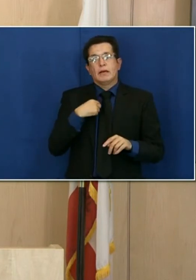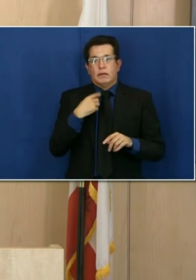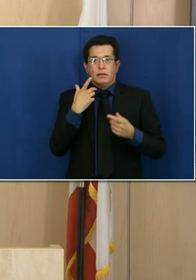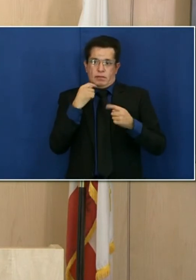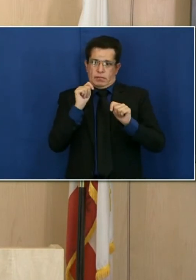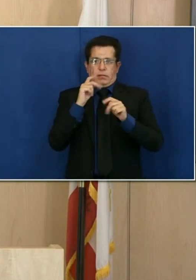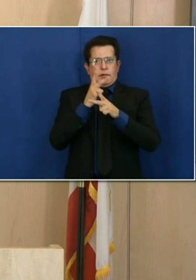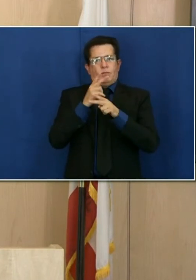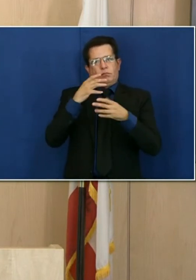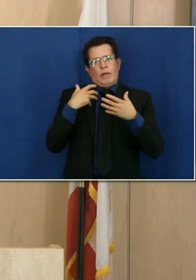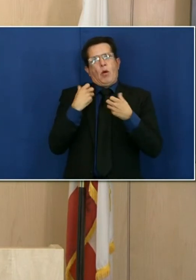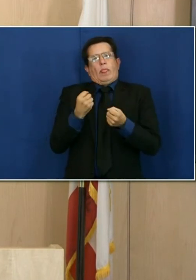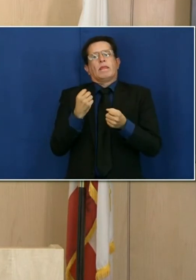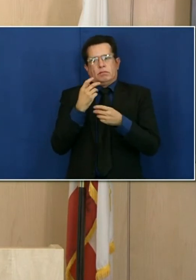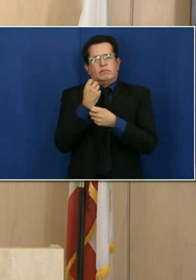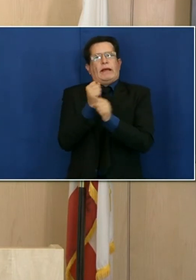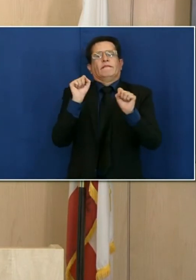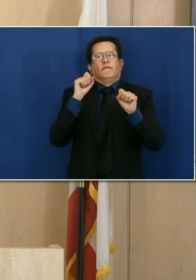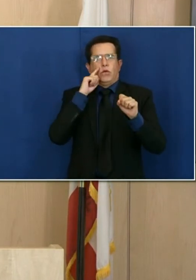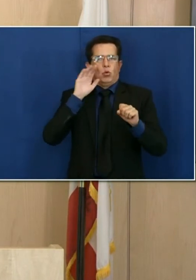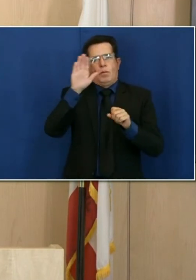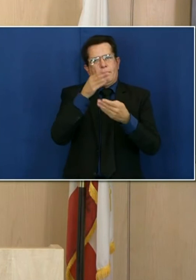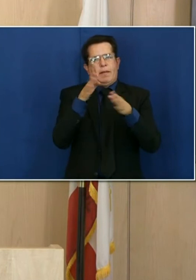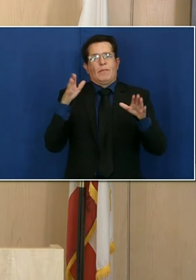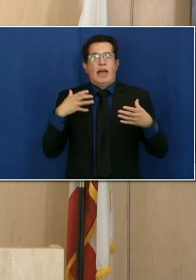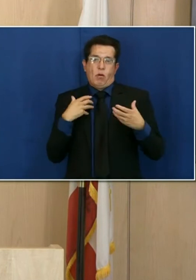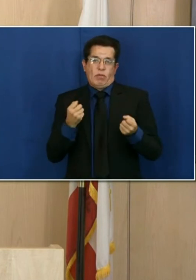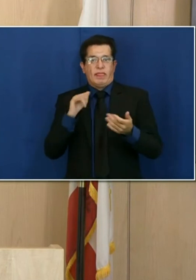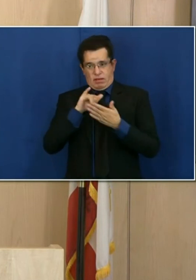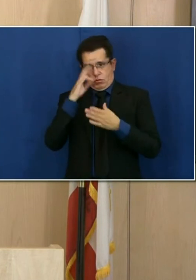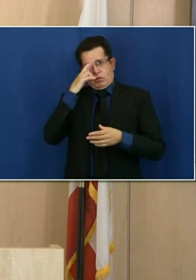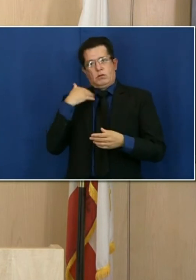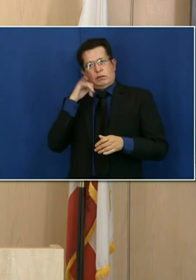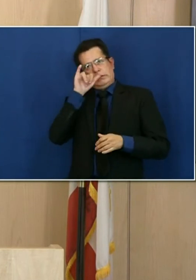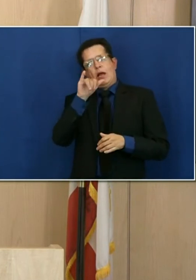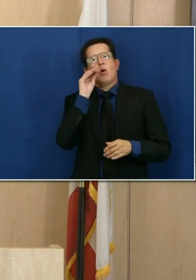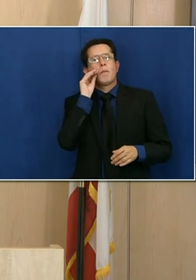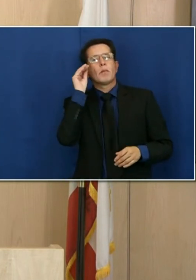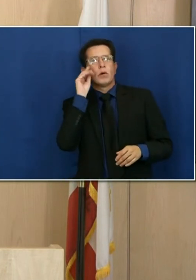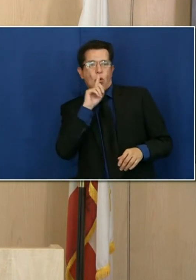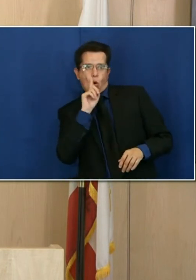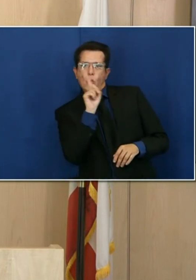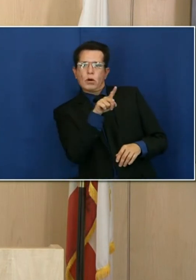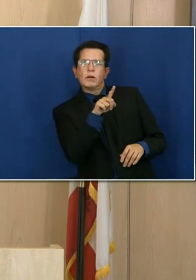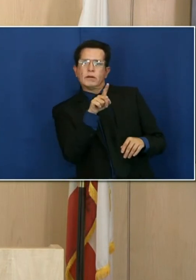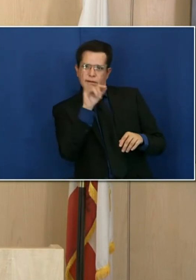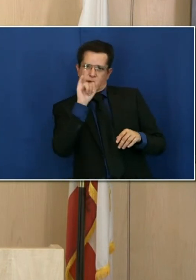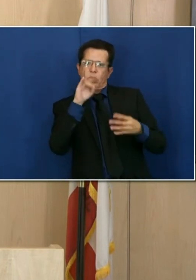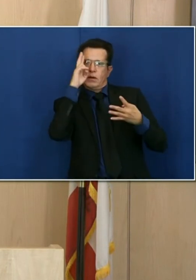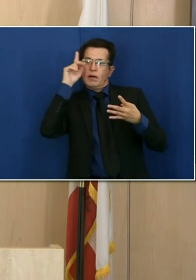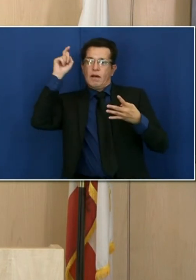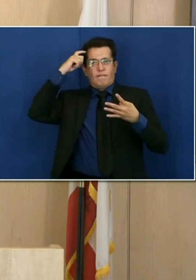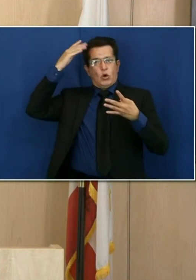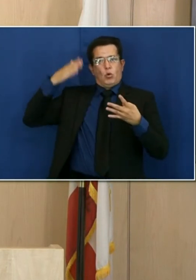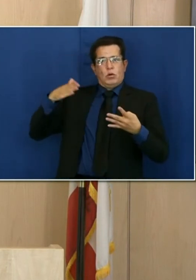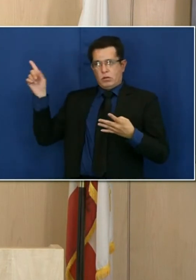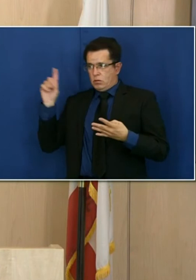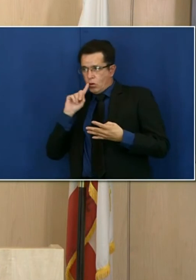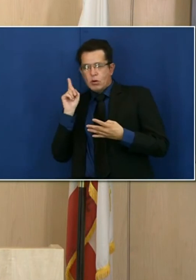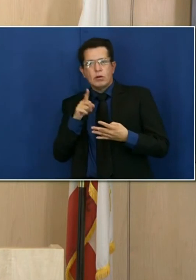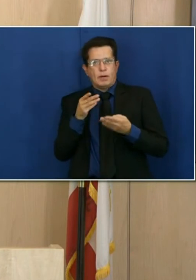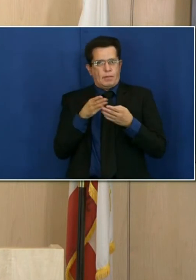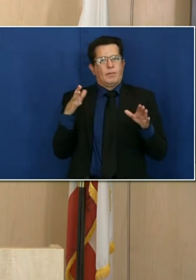protect public health. We have state orders, public health orders that have been put in place by the governor and by the